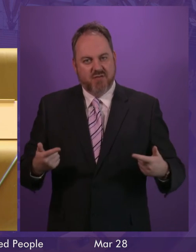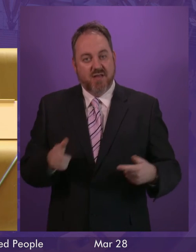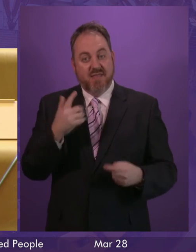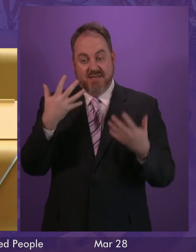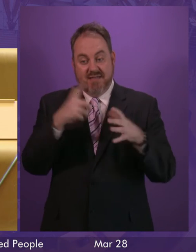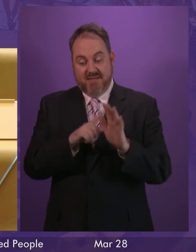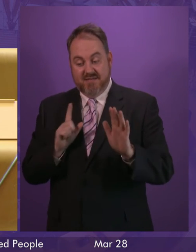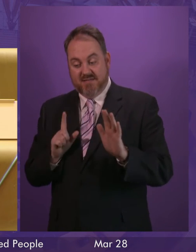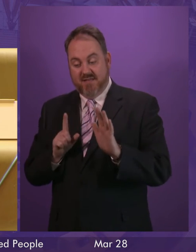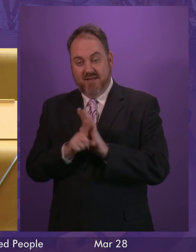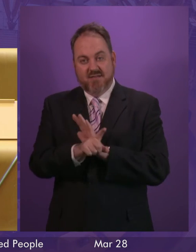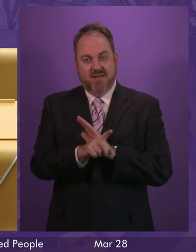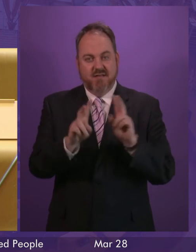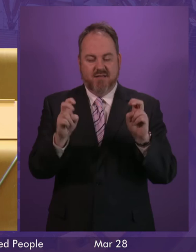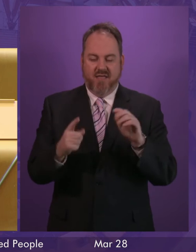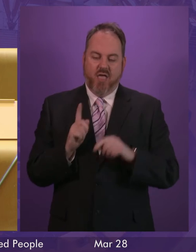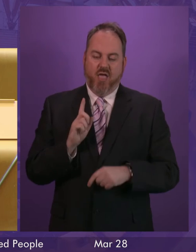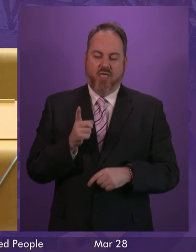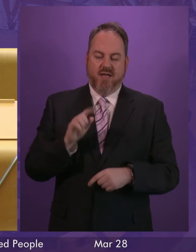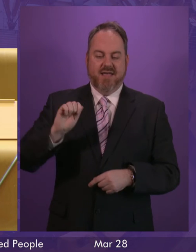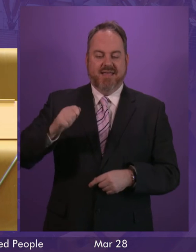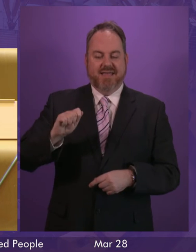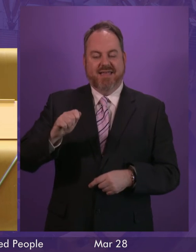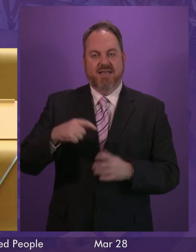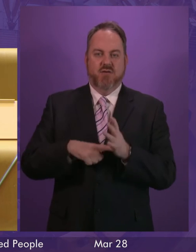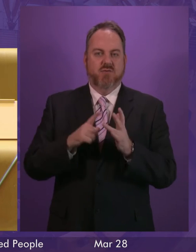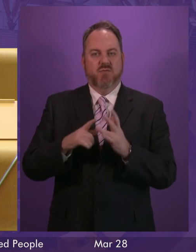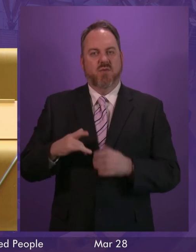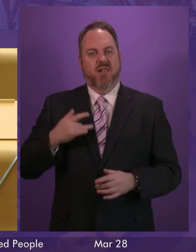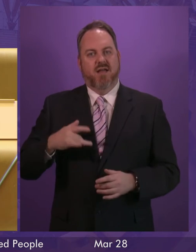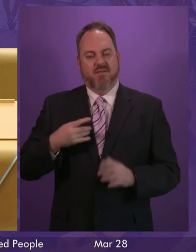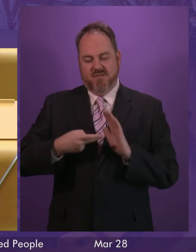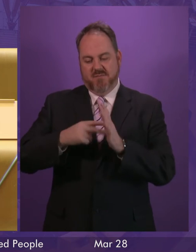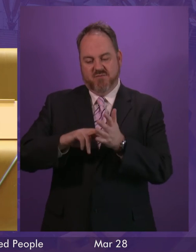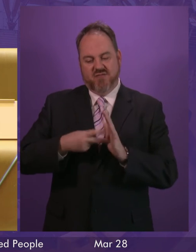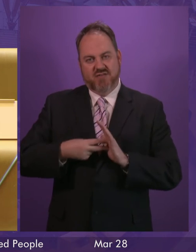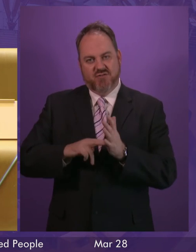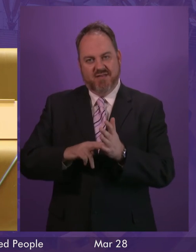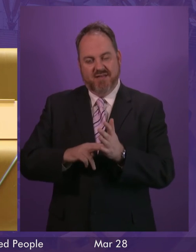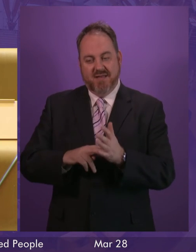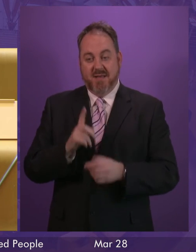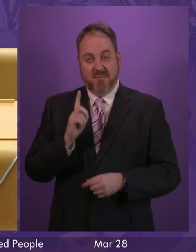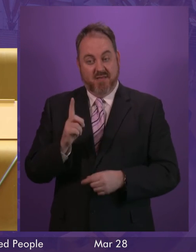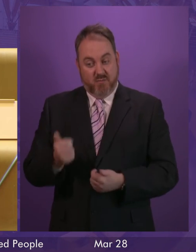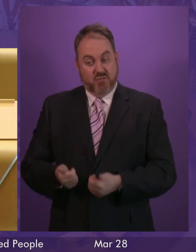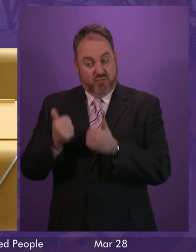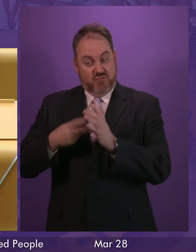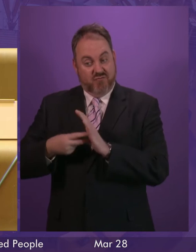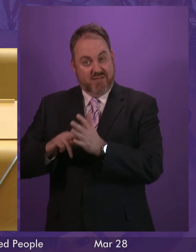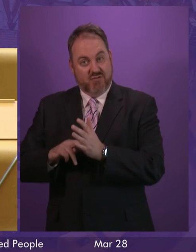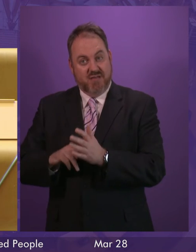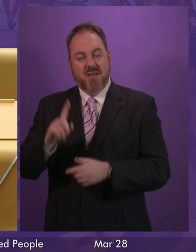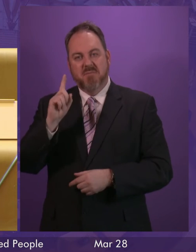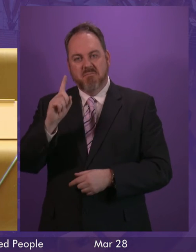later by the year. The second as you. It's a good strategy but where it disappoints is that it is largely